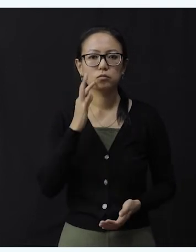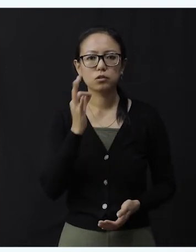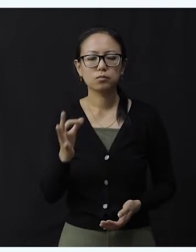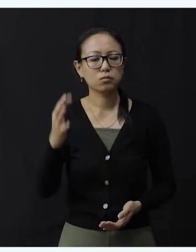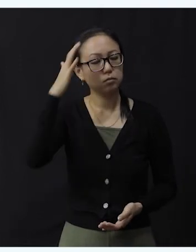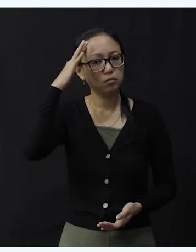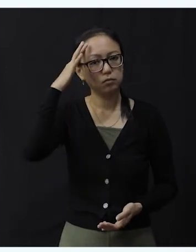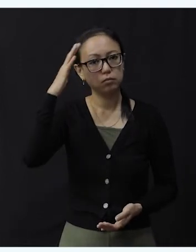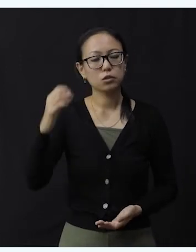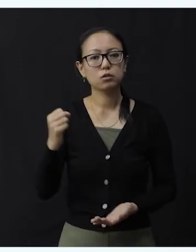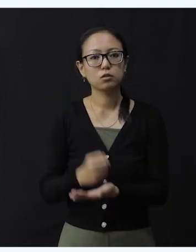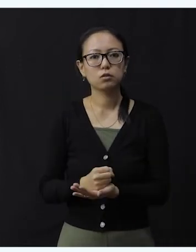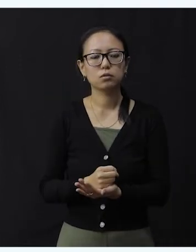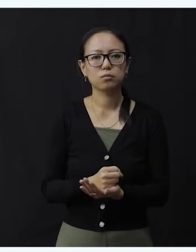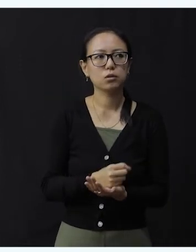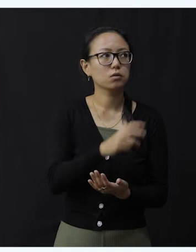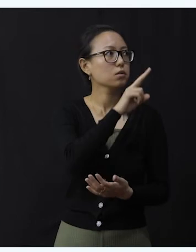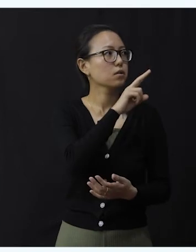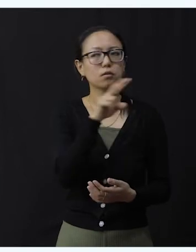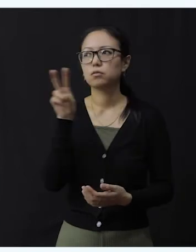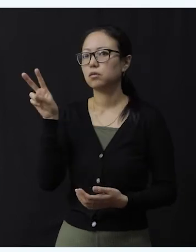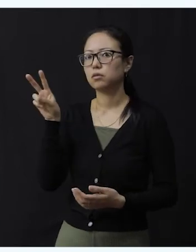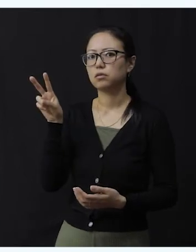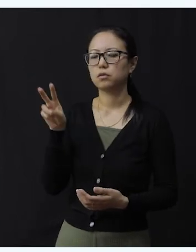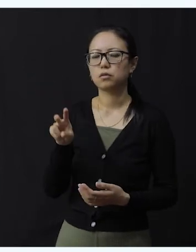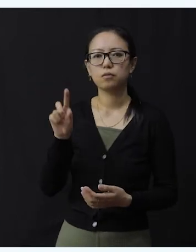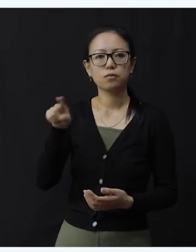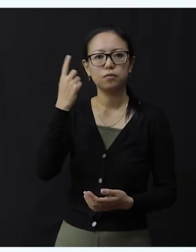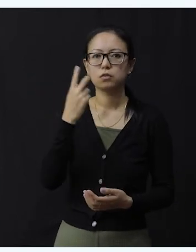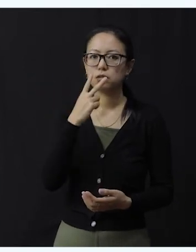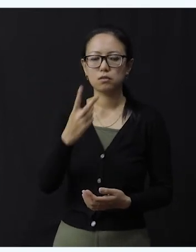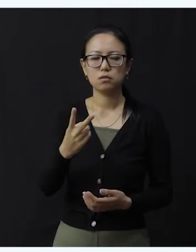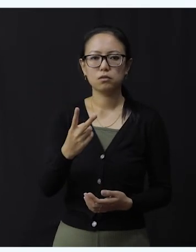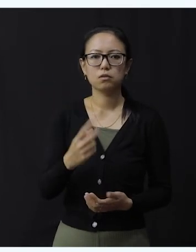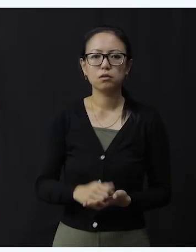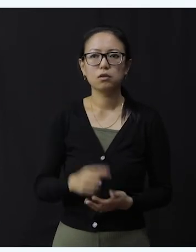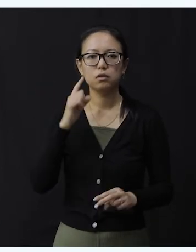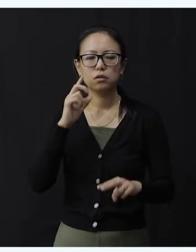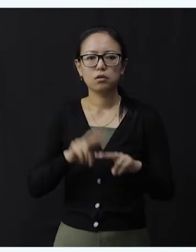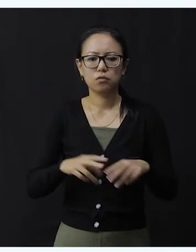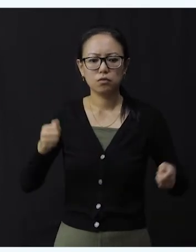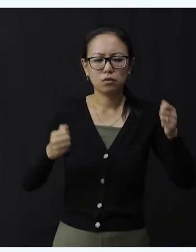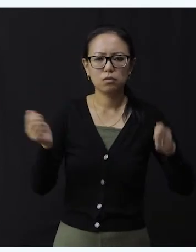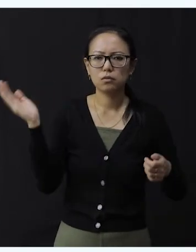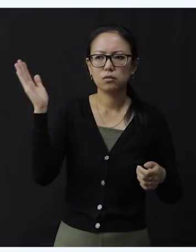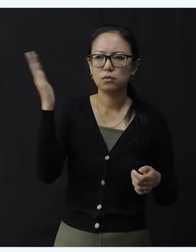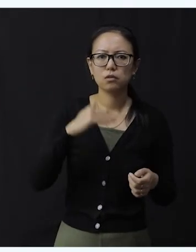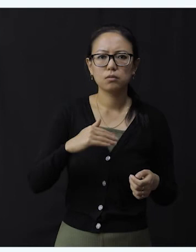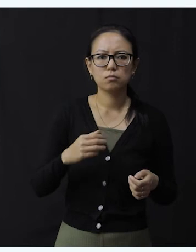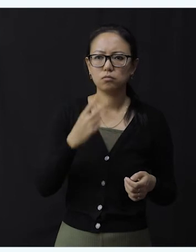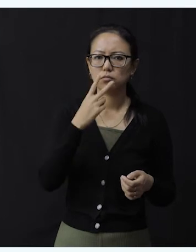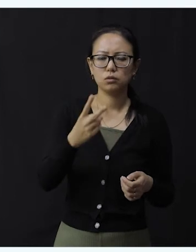look towards your right, look towards your left, and cross the road when the road is clear. The next one is